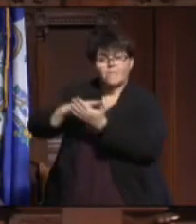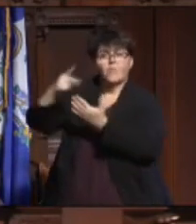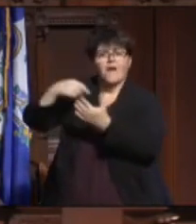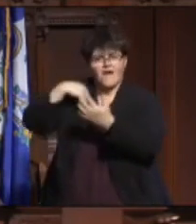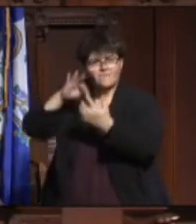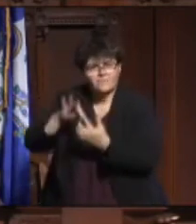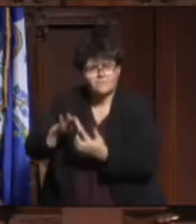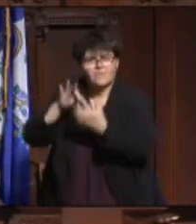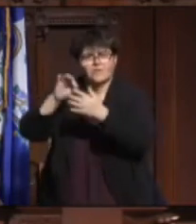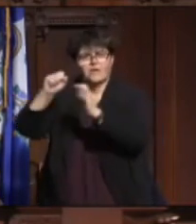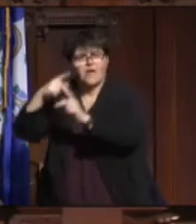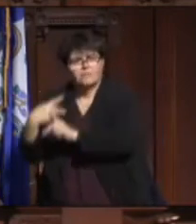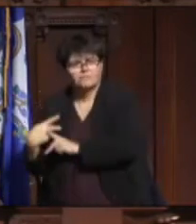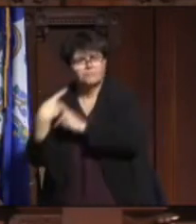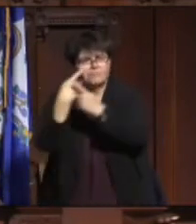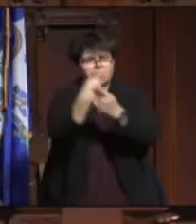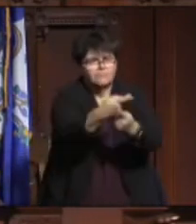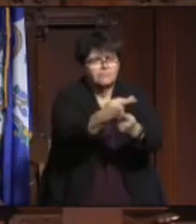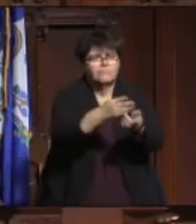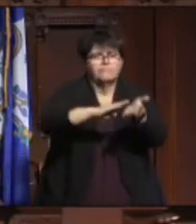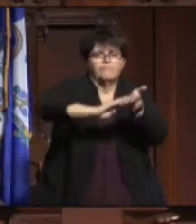$15,000.